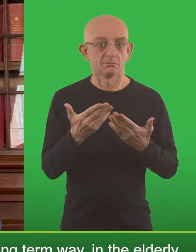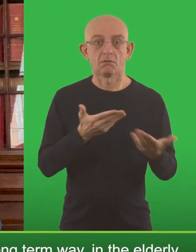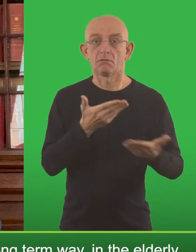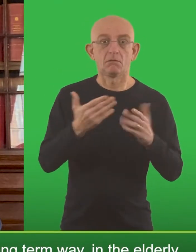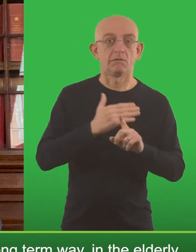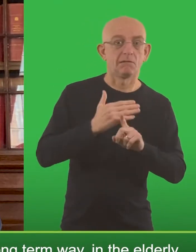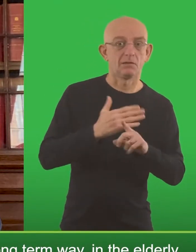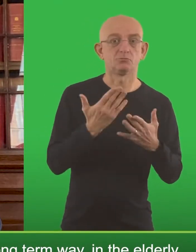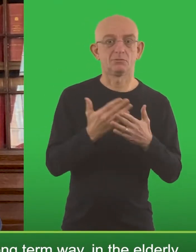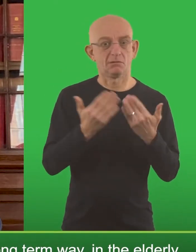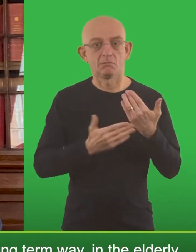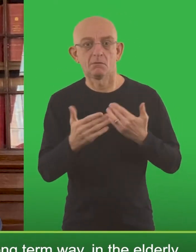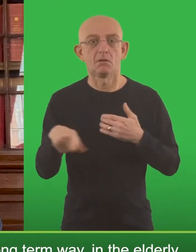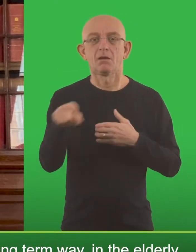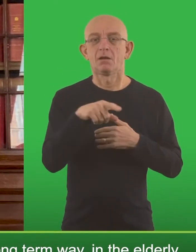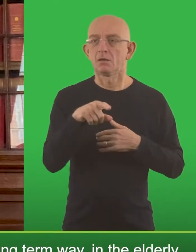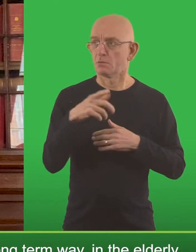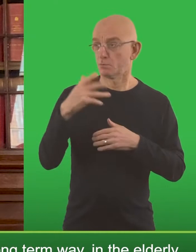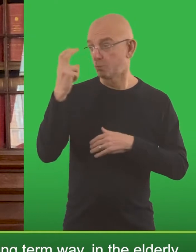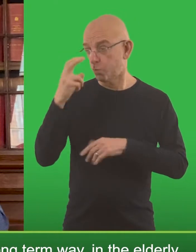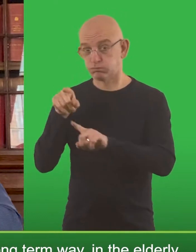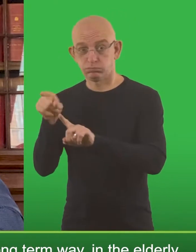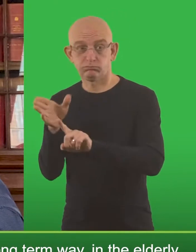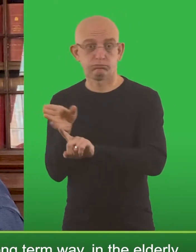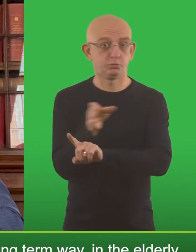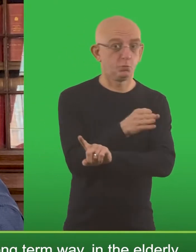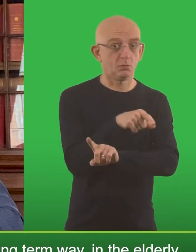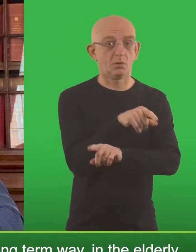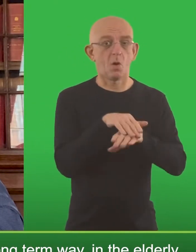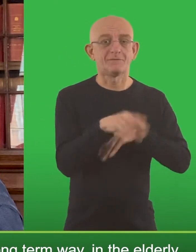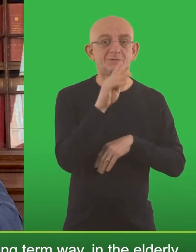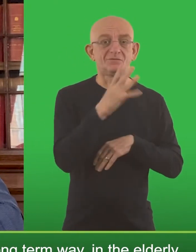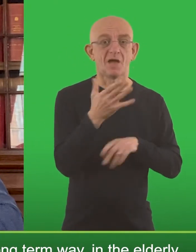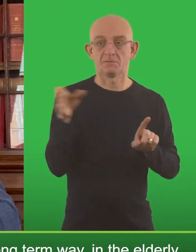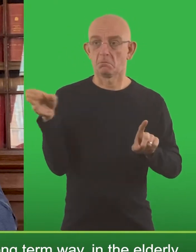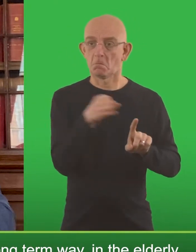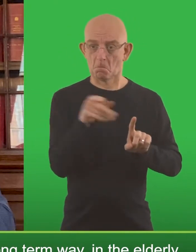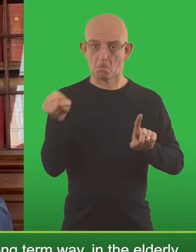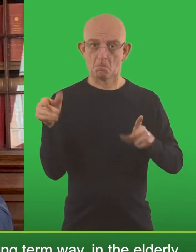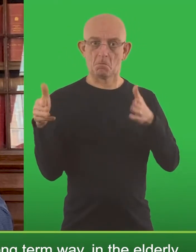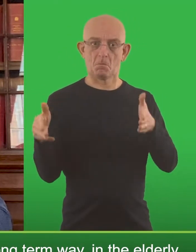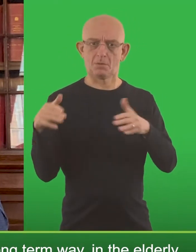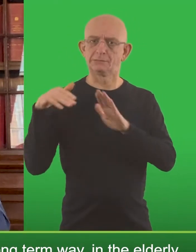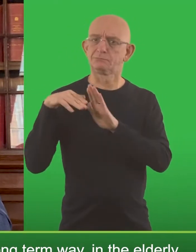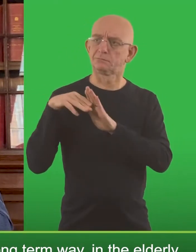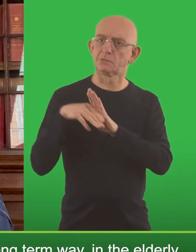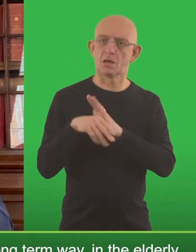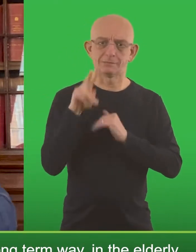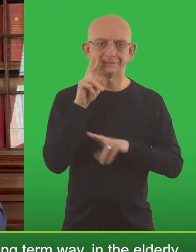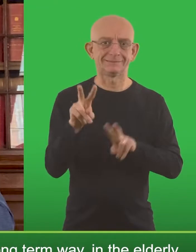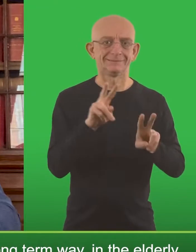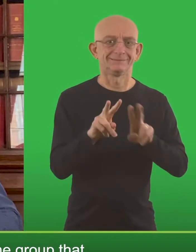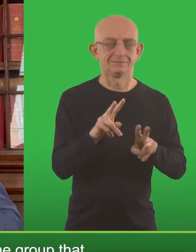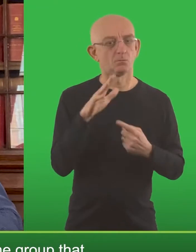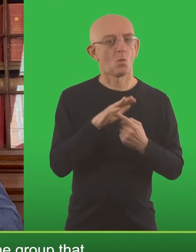falling really quite steadily and in a long-term way in the elderly, right the way down to people aged 45 or more.